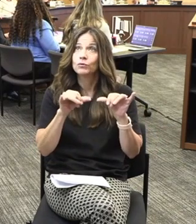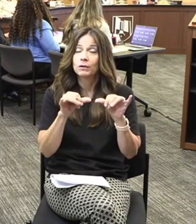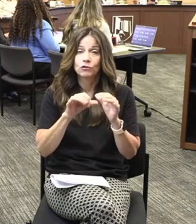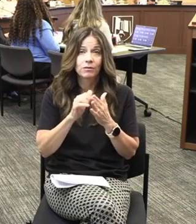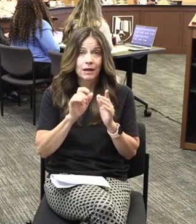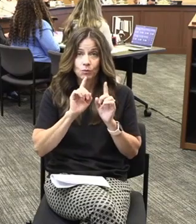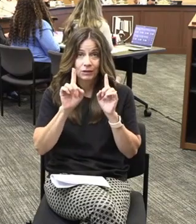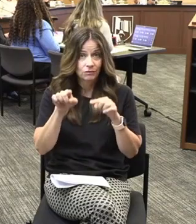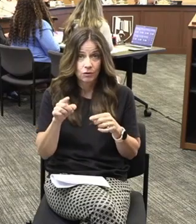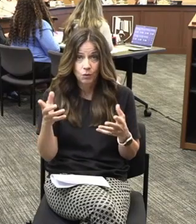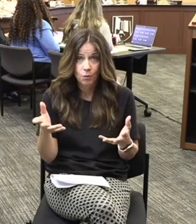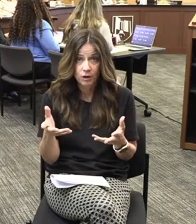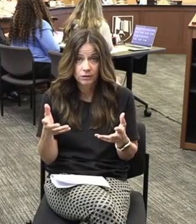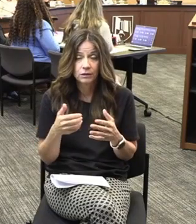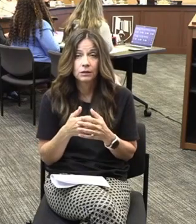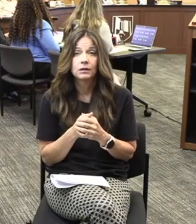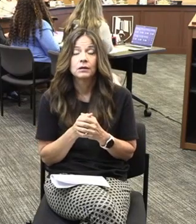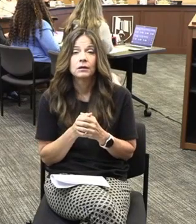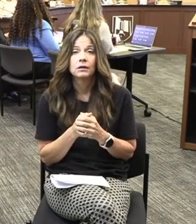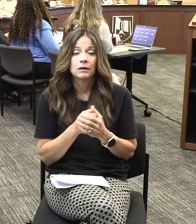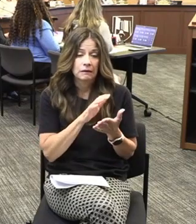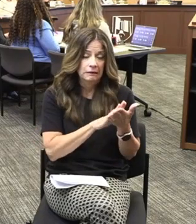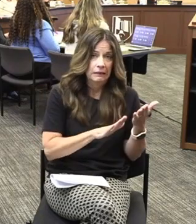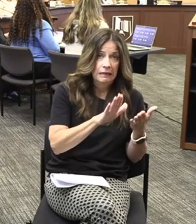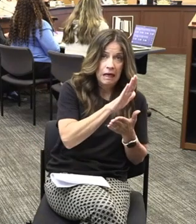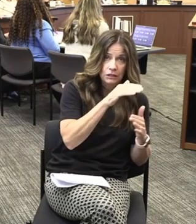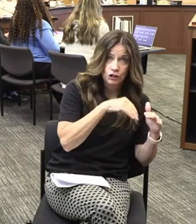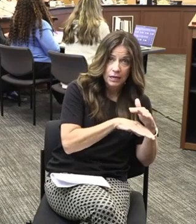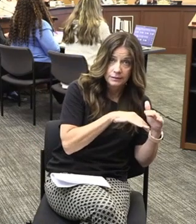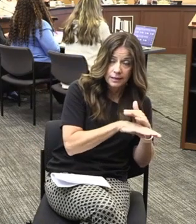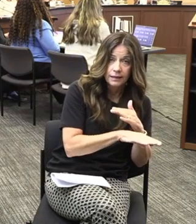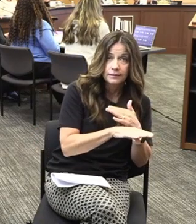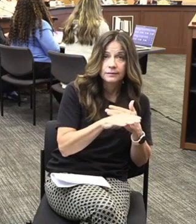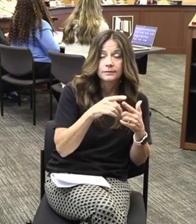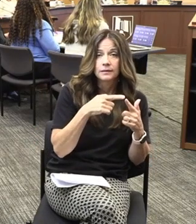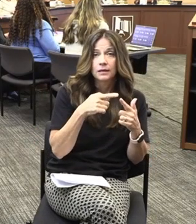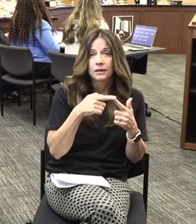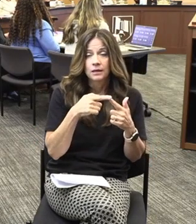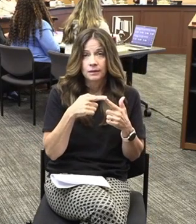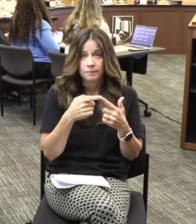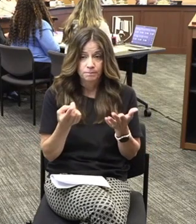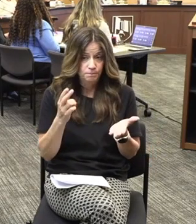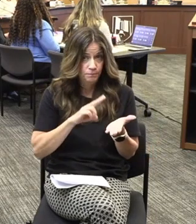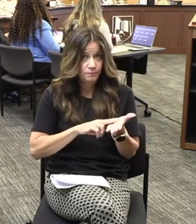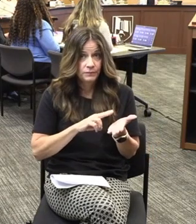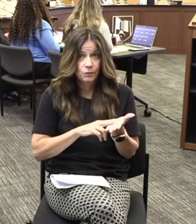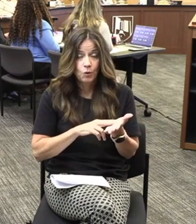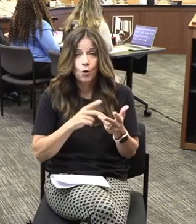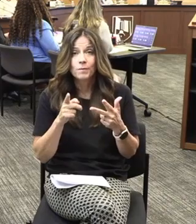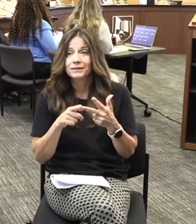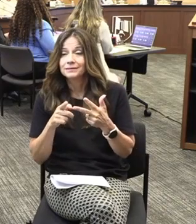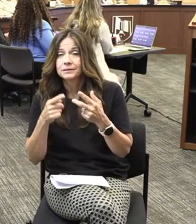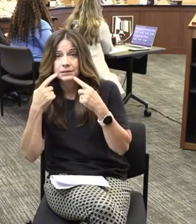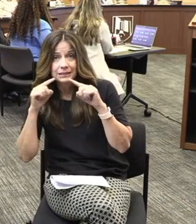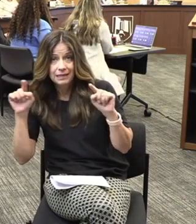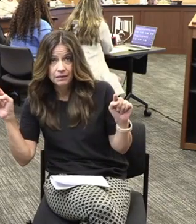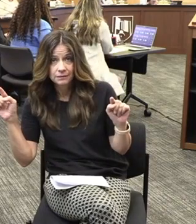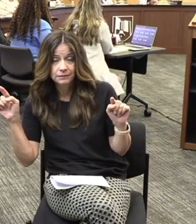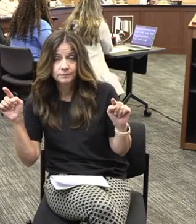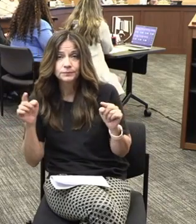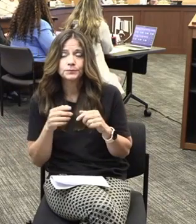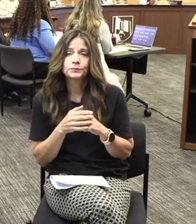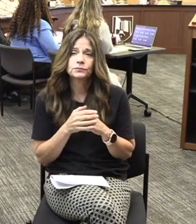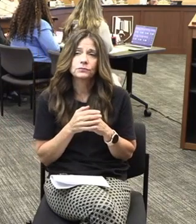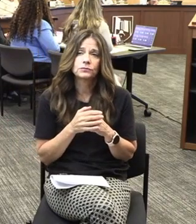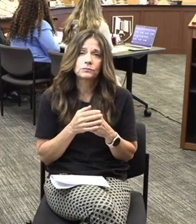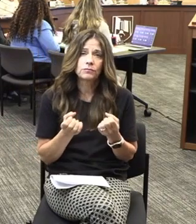result in college access, ultimately enrollment, and then ultimately success. Many of